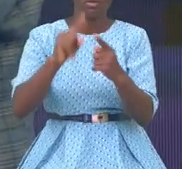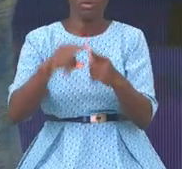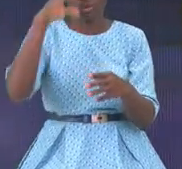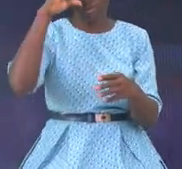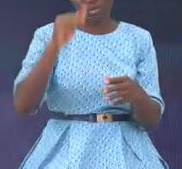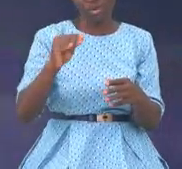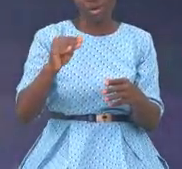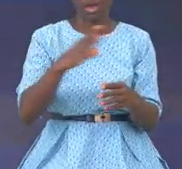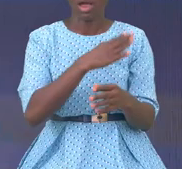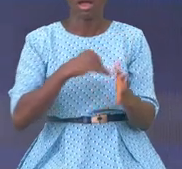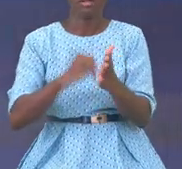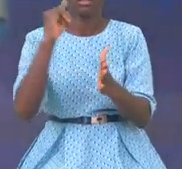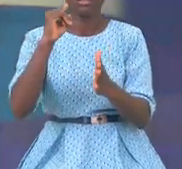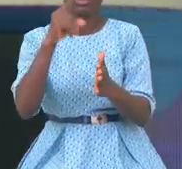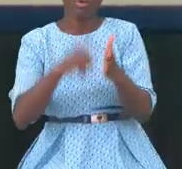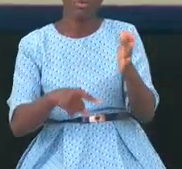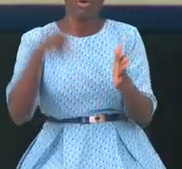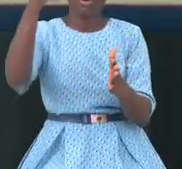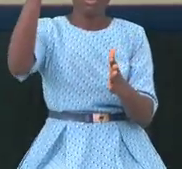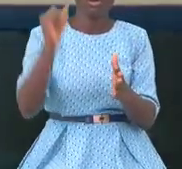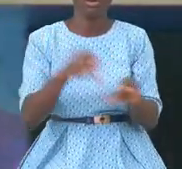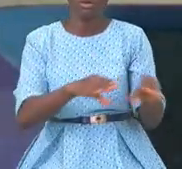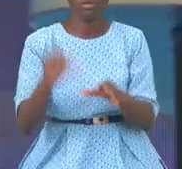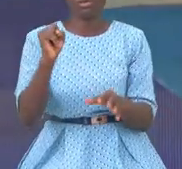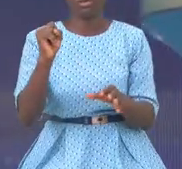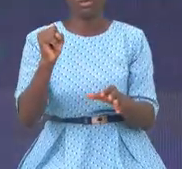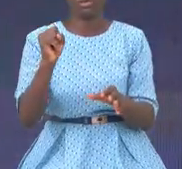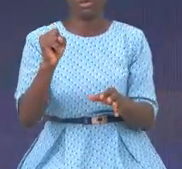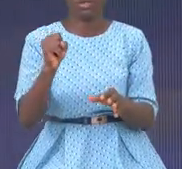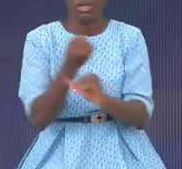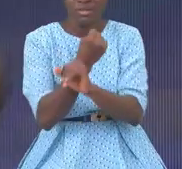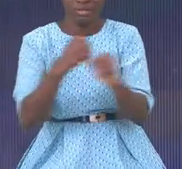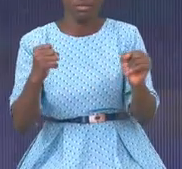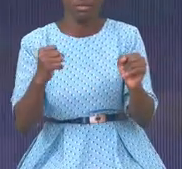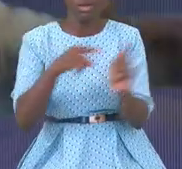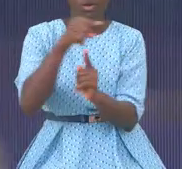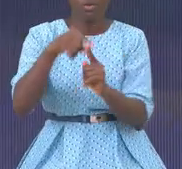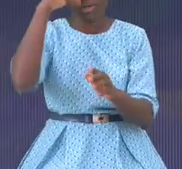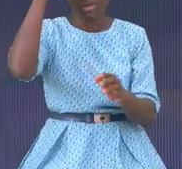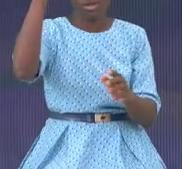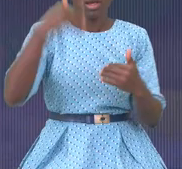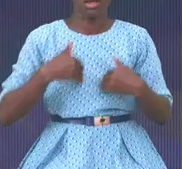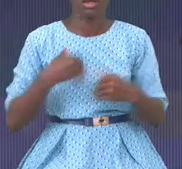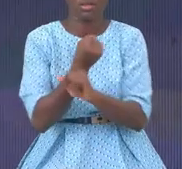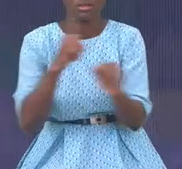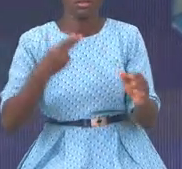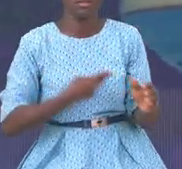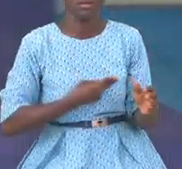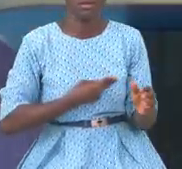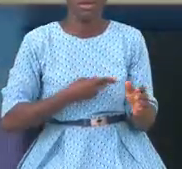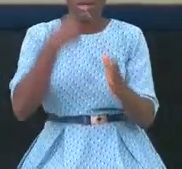Now, when he has saved us, we say he has given us salvation.